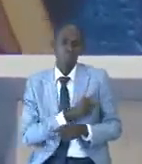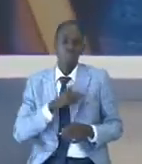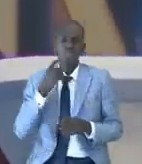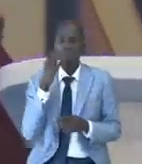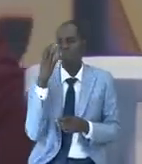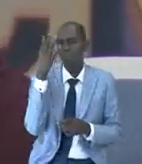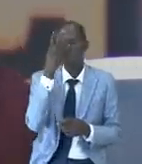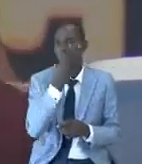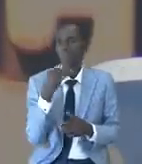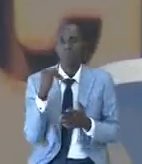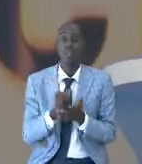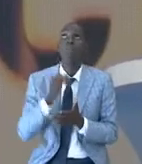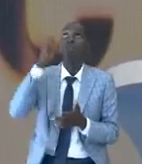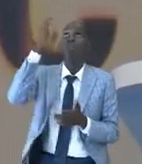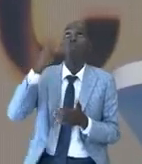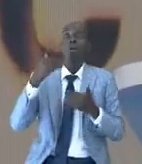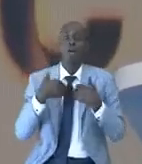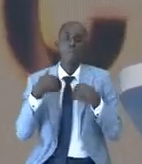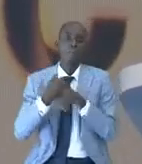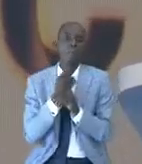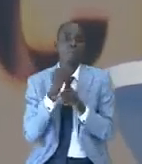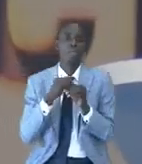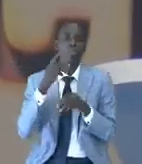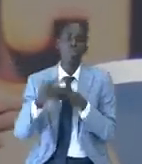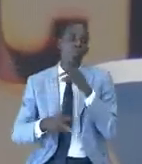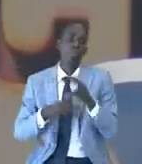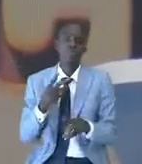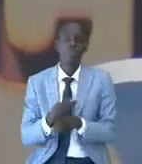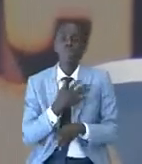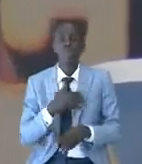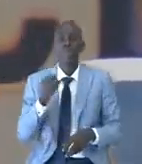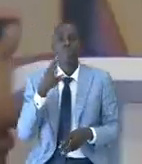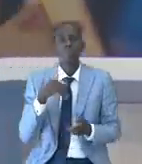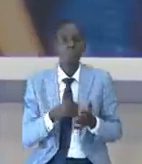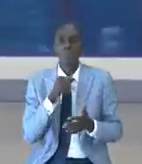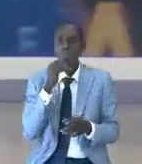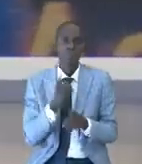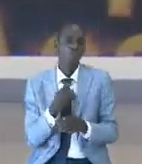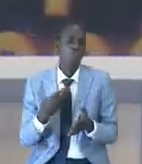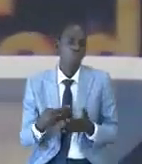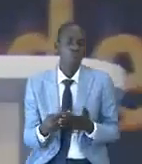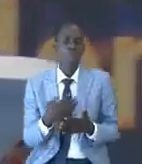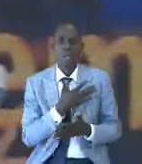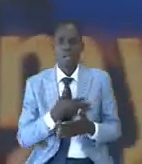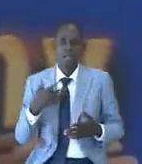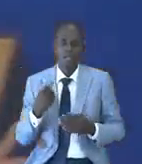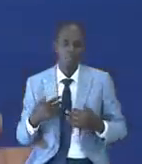that God has made in the world. And so it's not just money and the beasts that will come to your